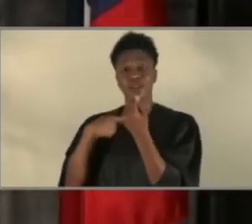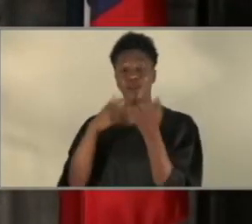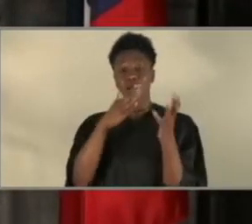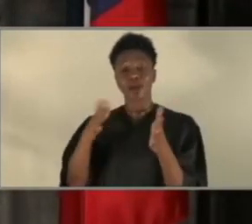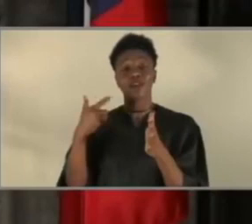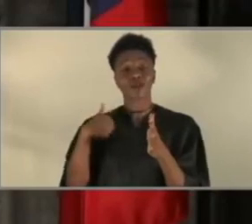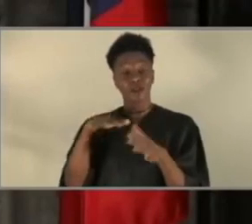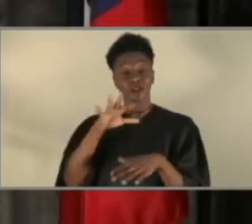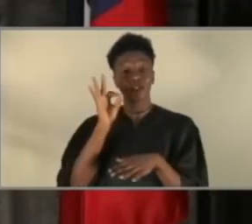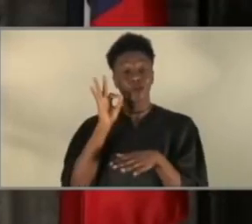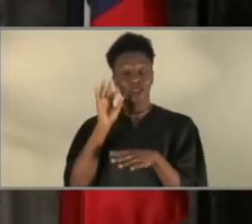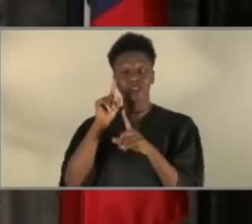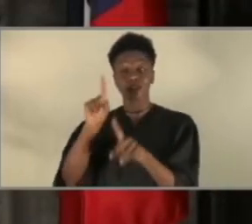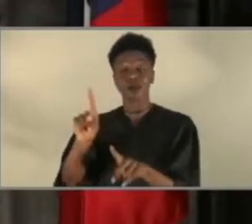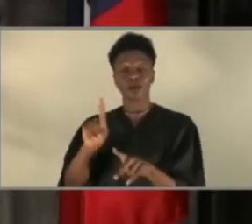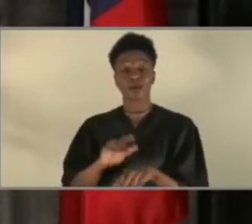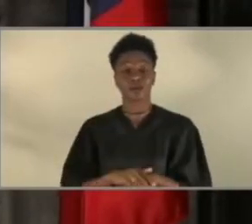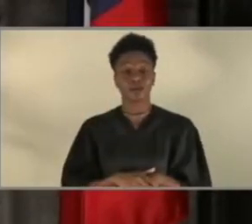to pursue.